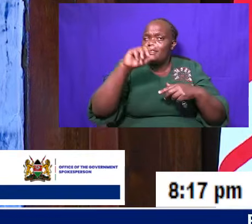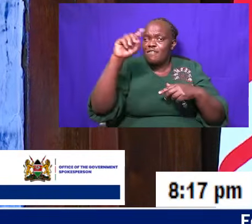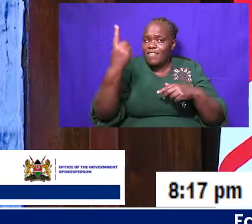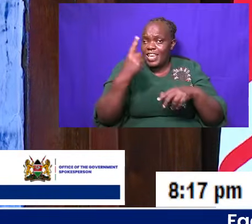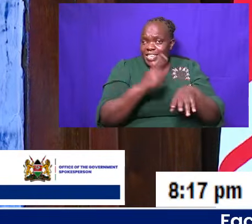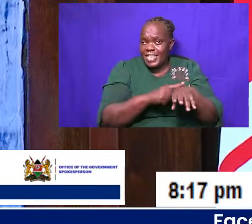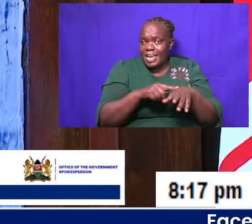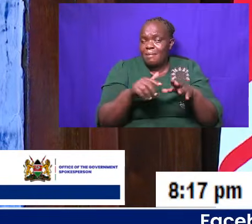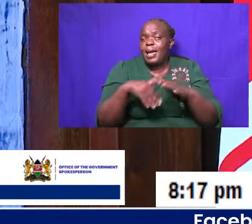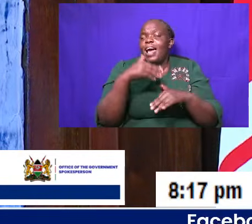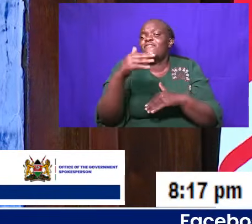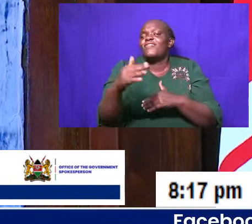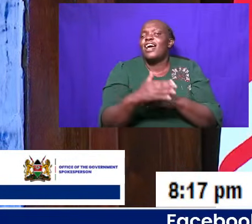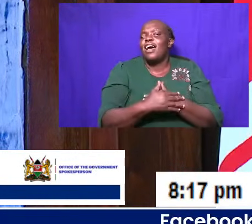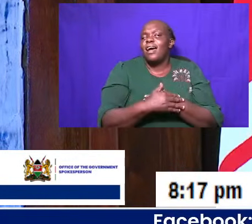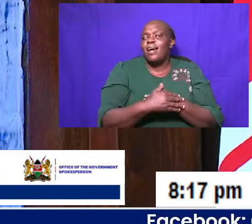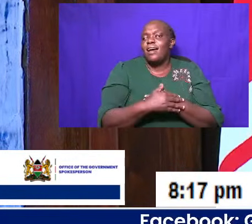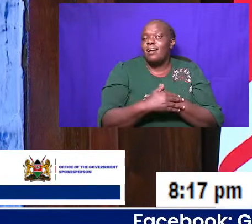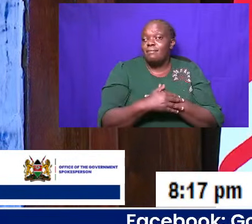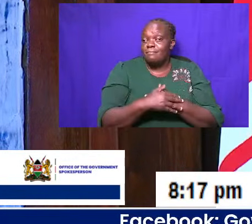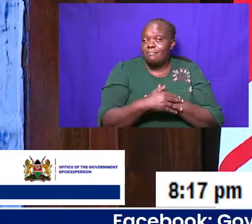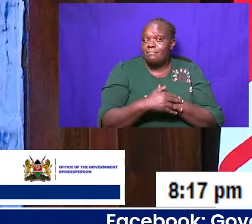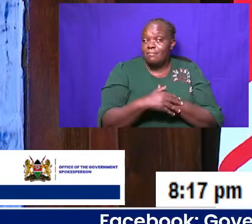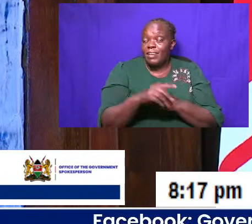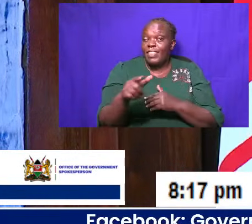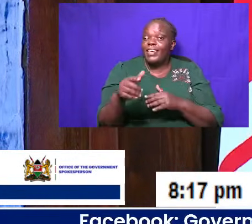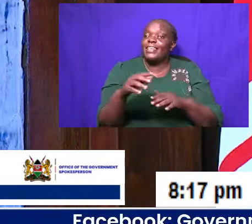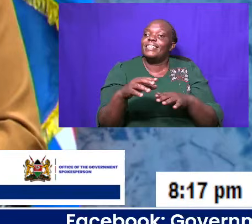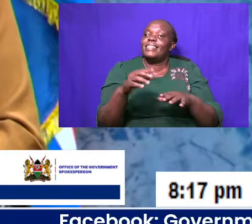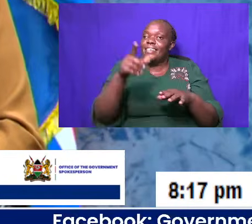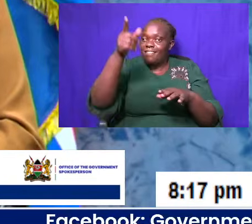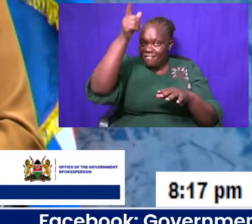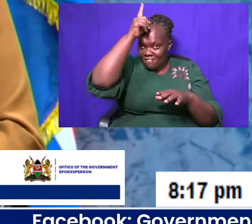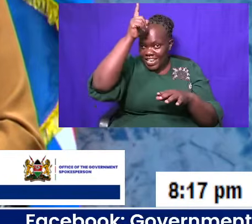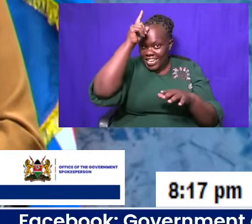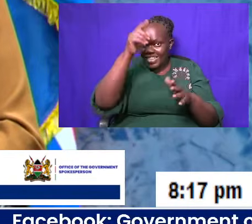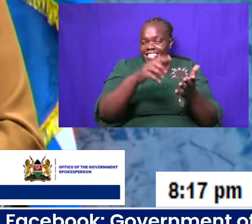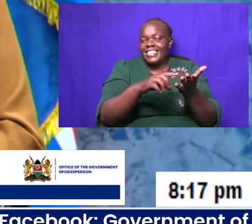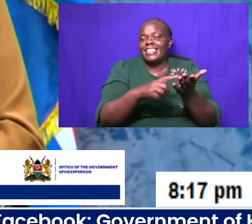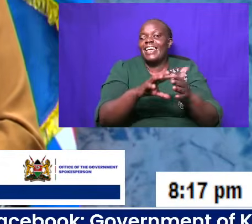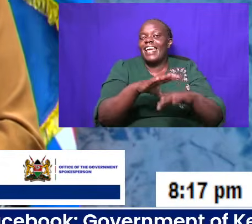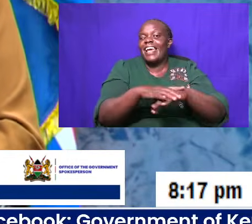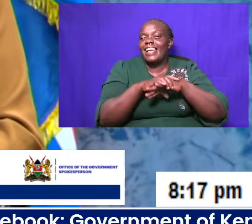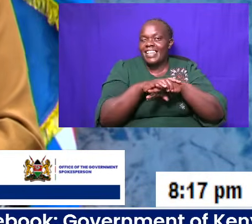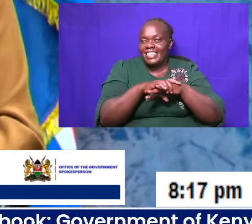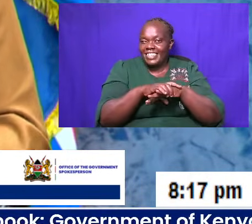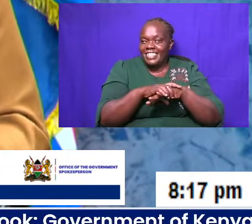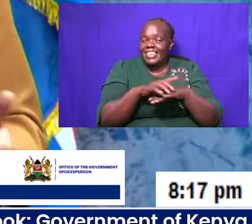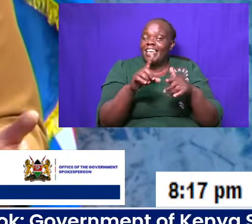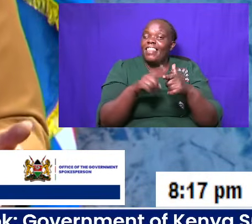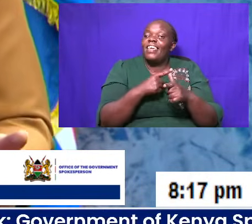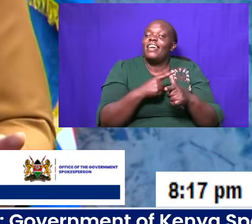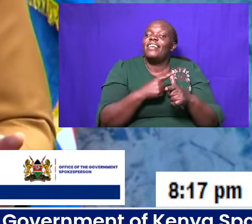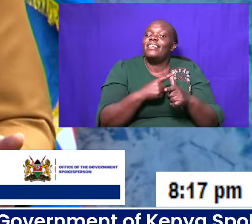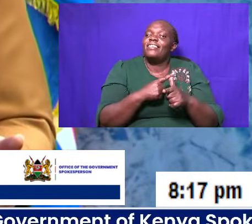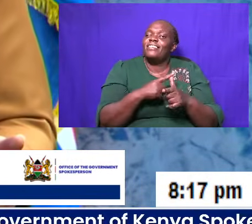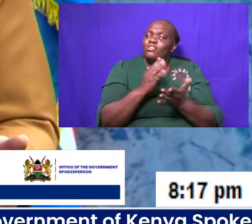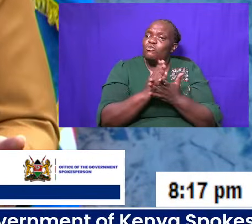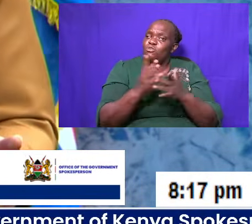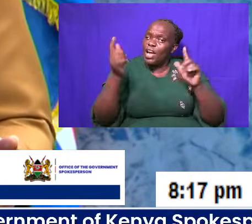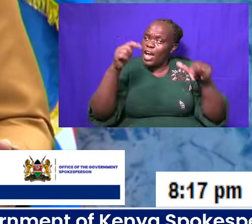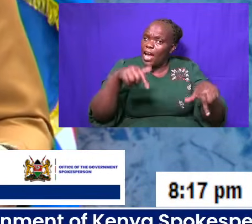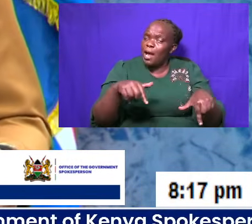after. Hii kizungu ni ya vile. All this apity, yeah? So fast forward, yani ulikuja Nairobi